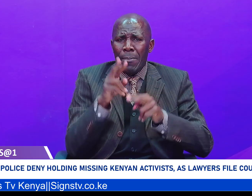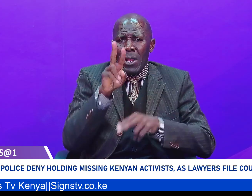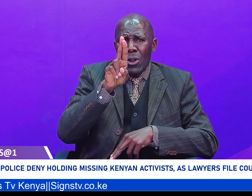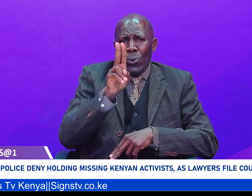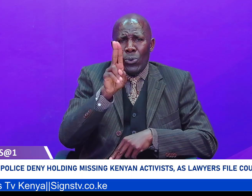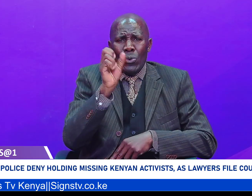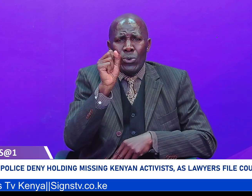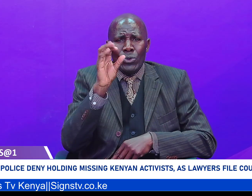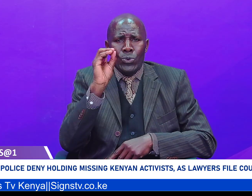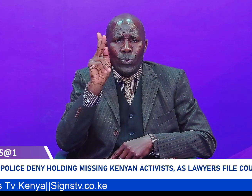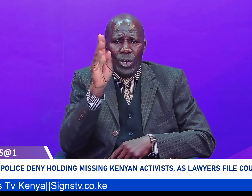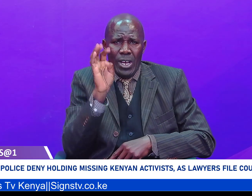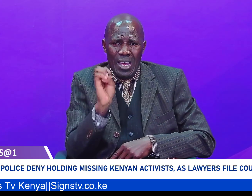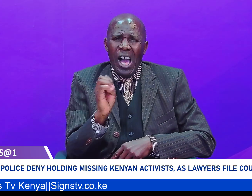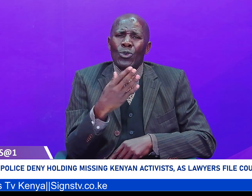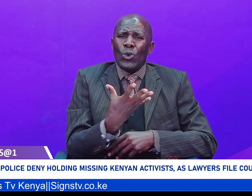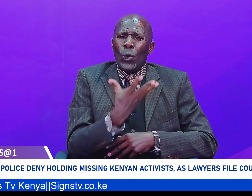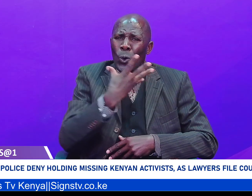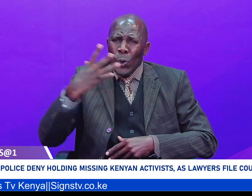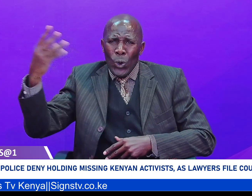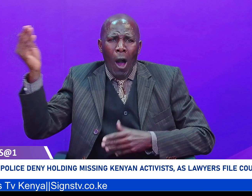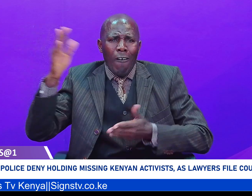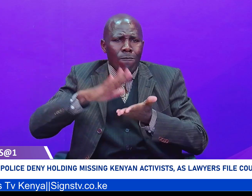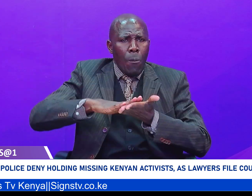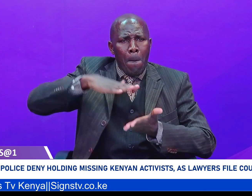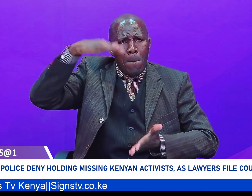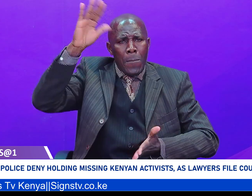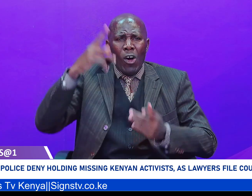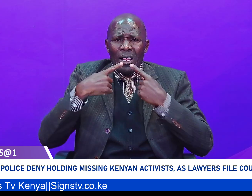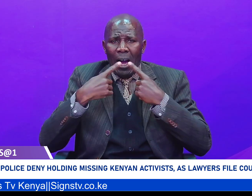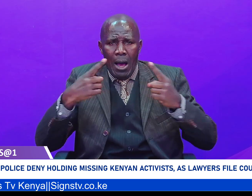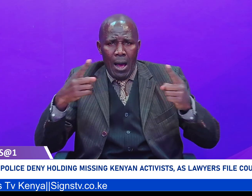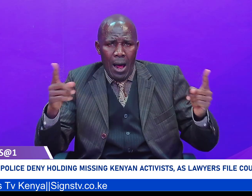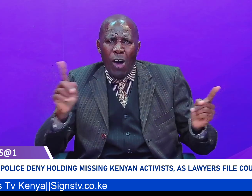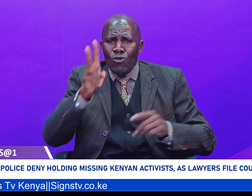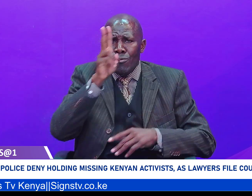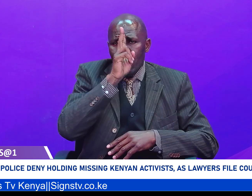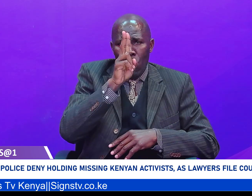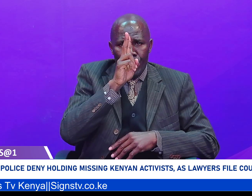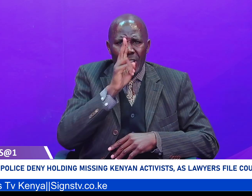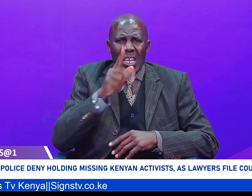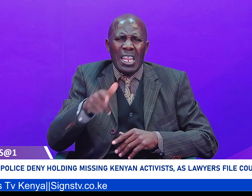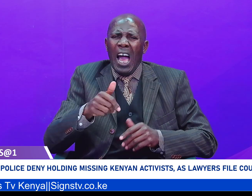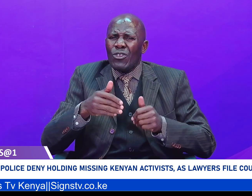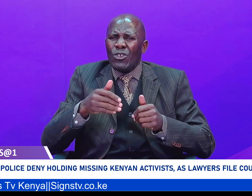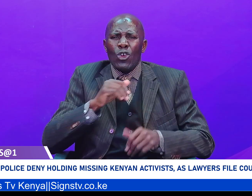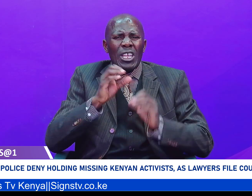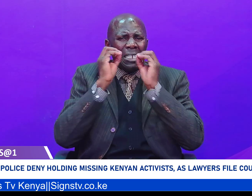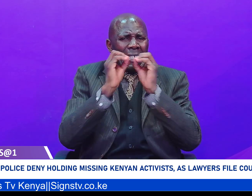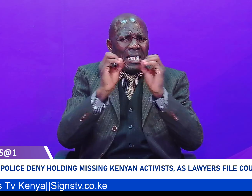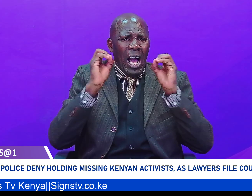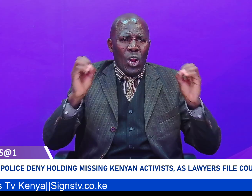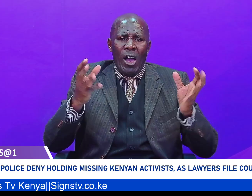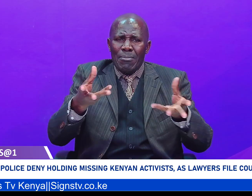Rusoke went further, claiming that the police had not received any official report regarding the disappearance of the